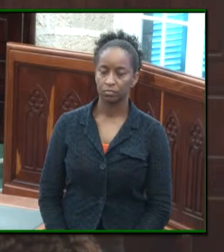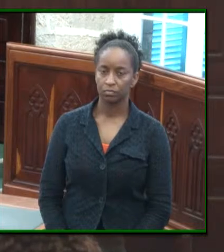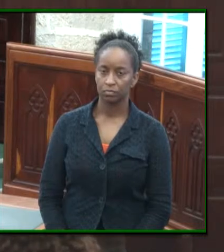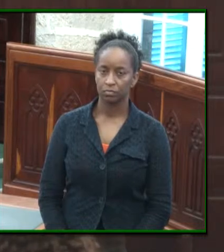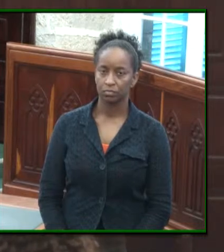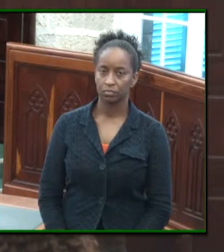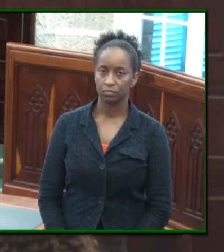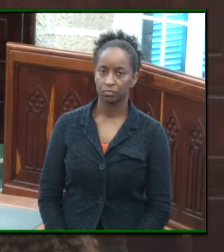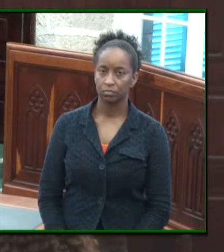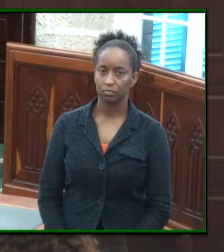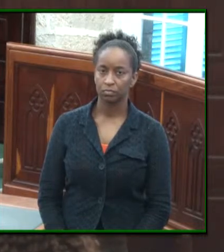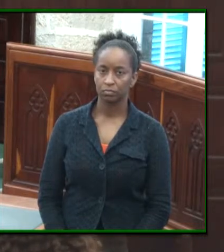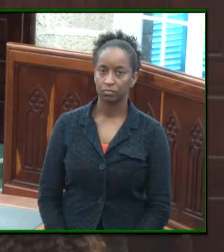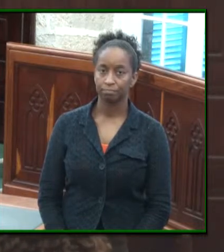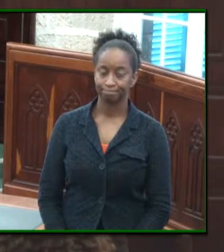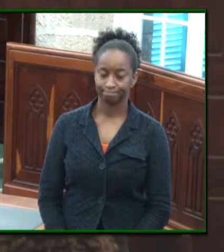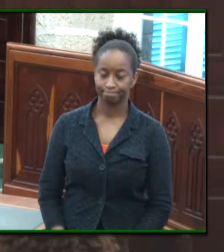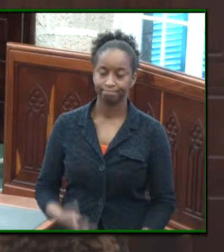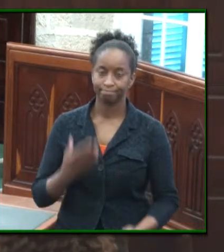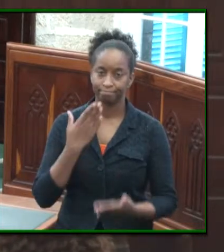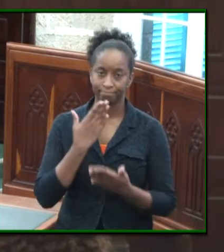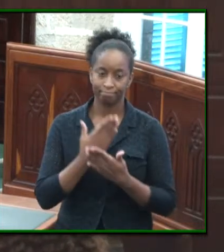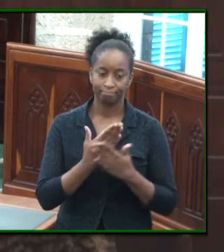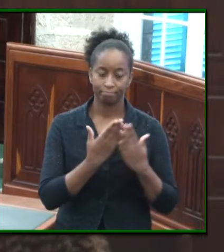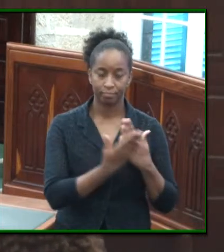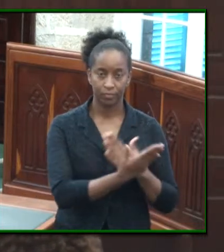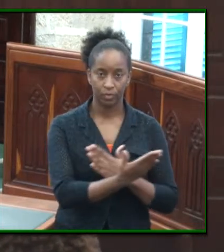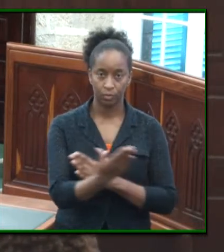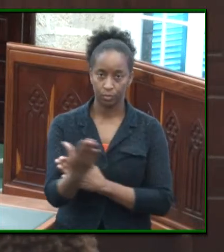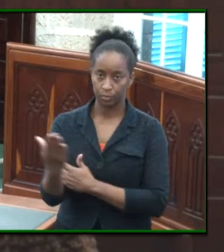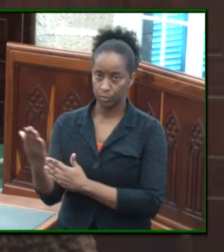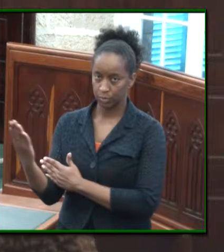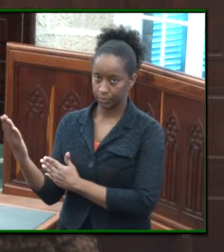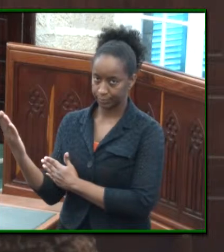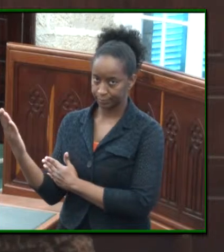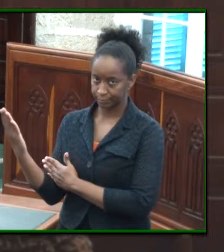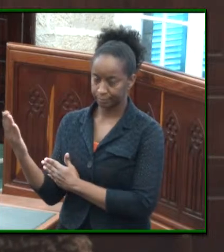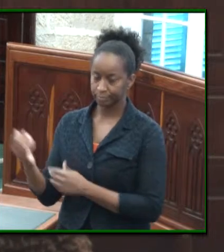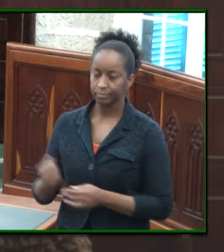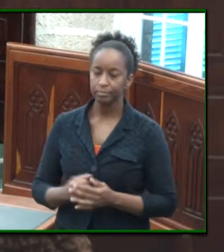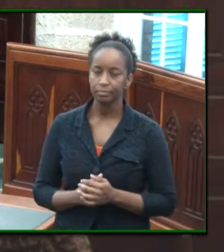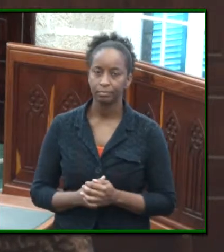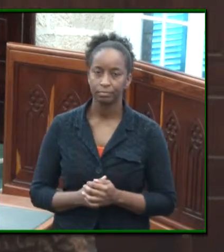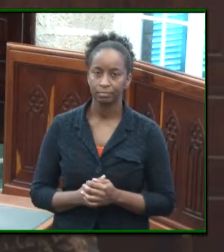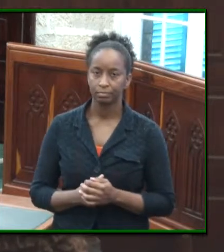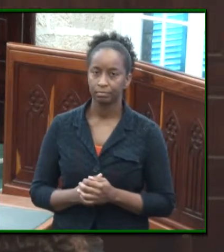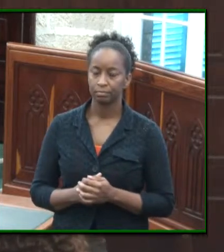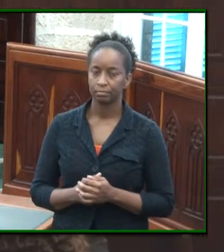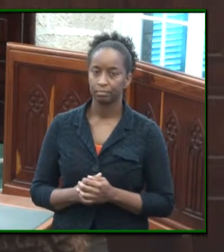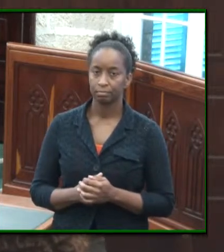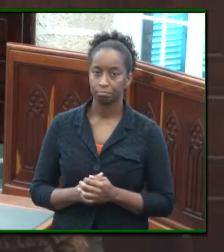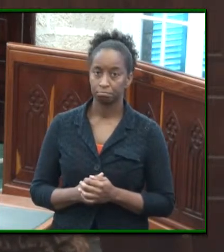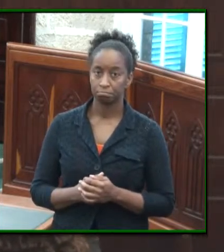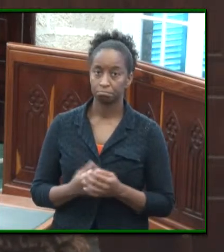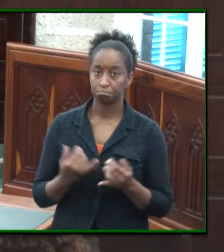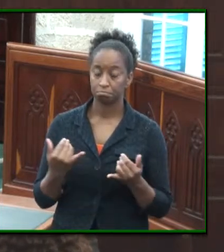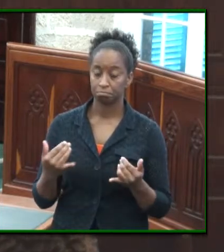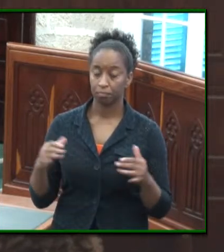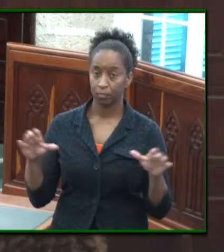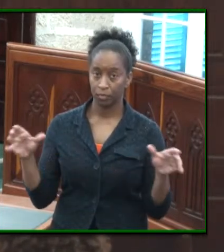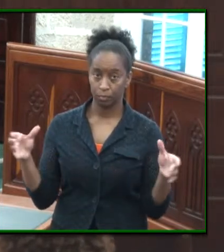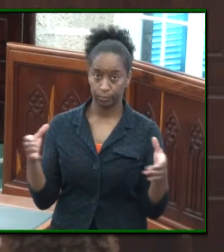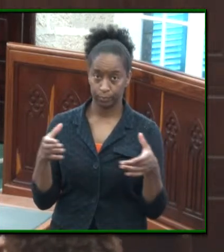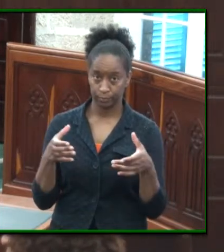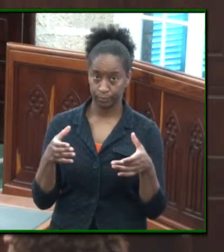Good morning, honorable members, public officers. This House is now in Standing